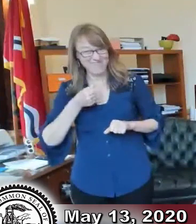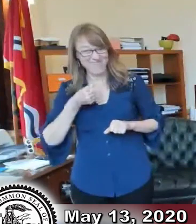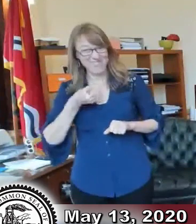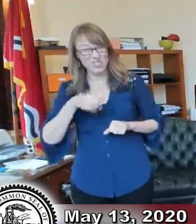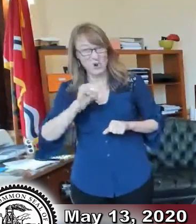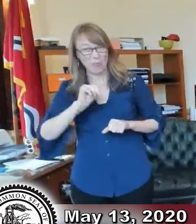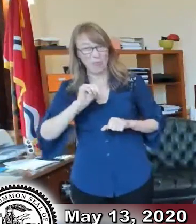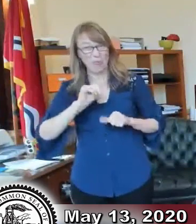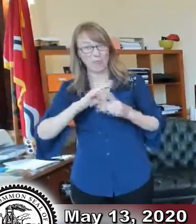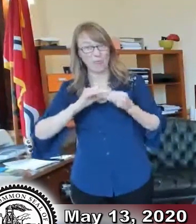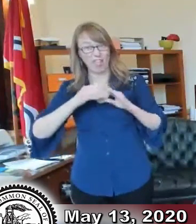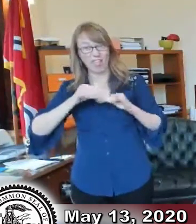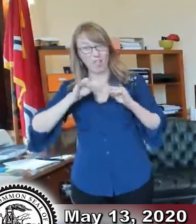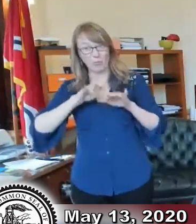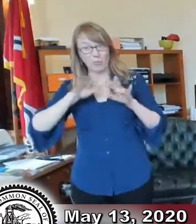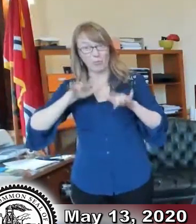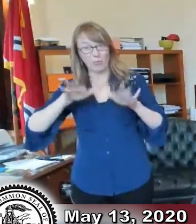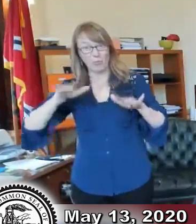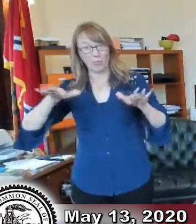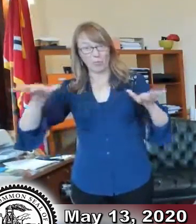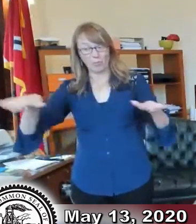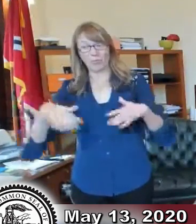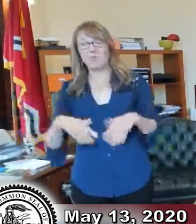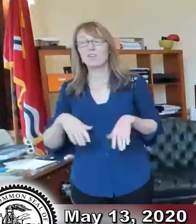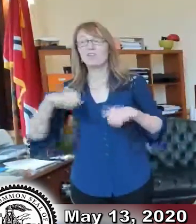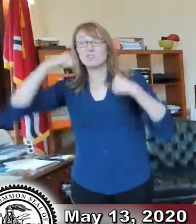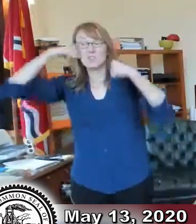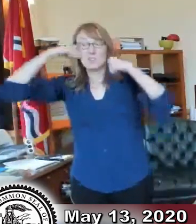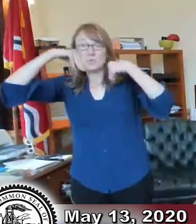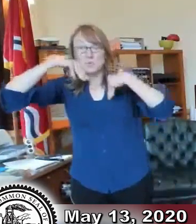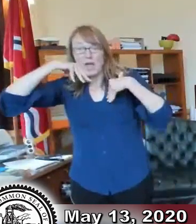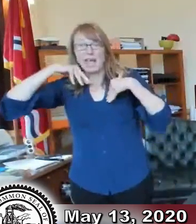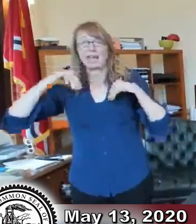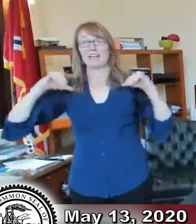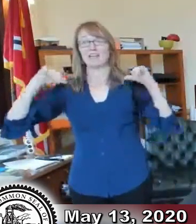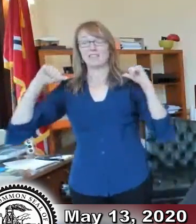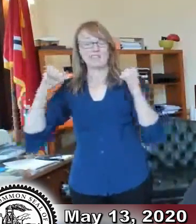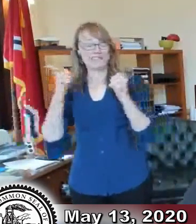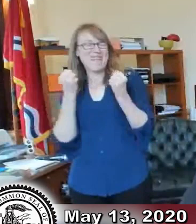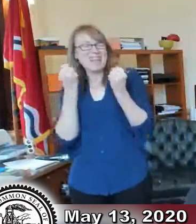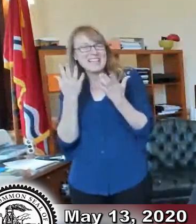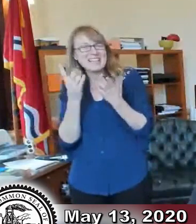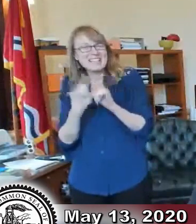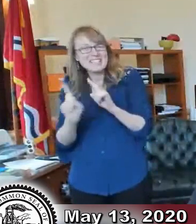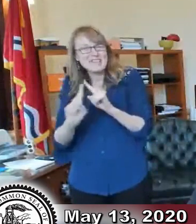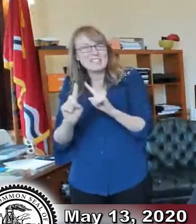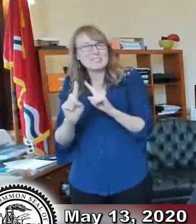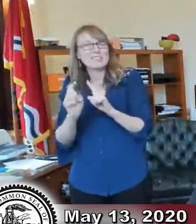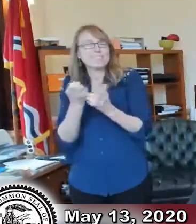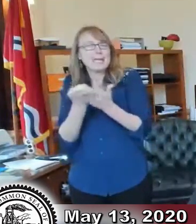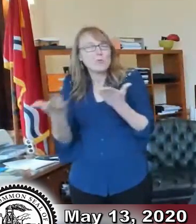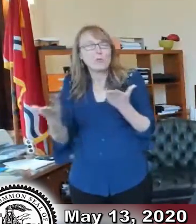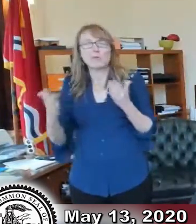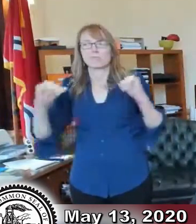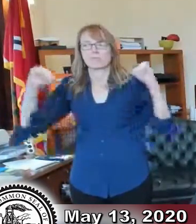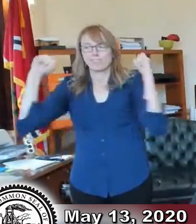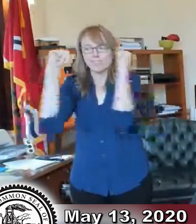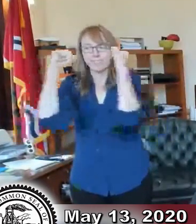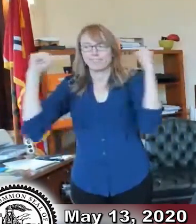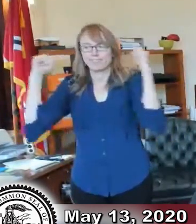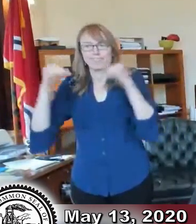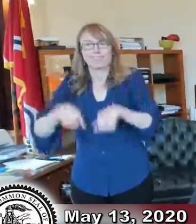they're sweating, where there's a lot of equipment. So that's why gyms are not open, not able to open right